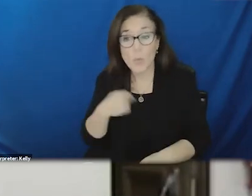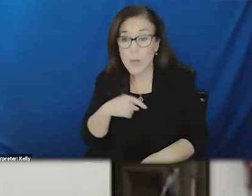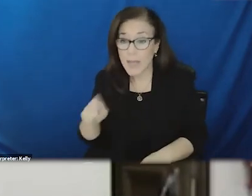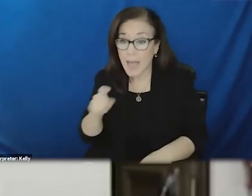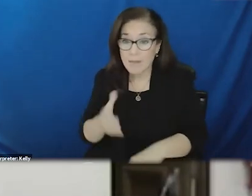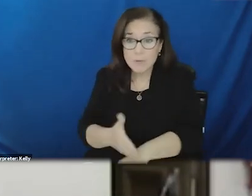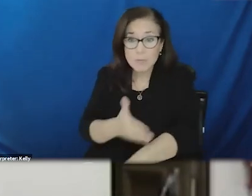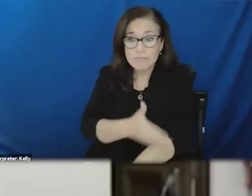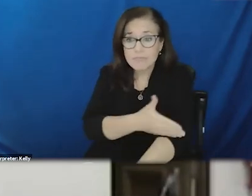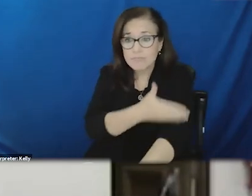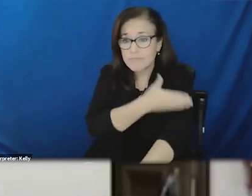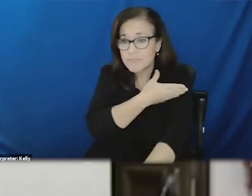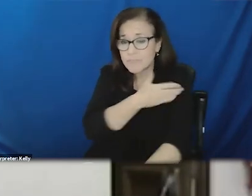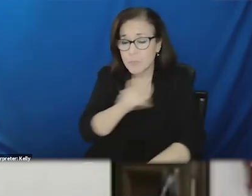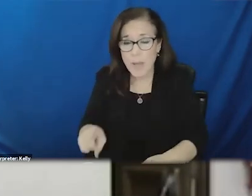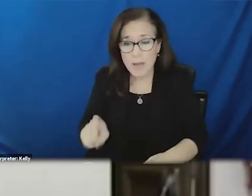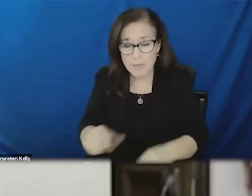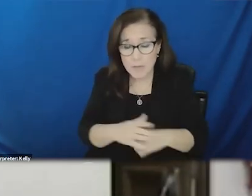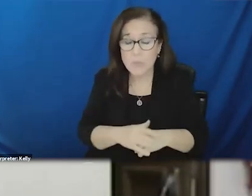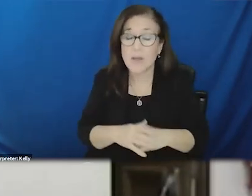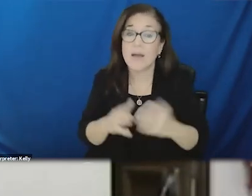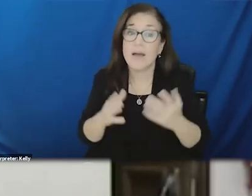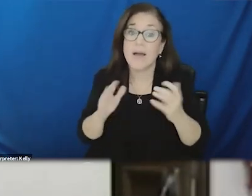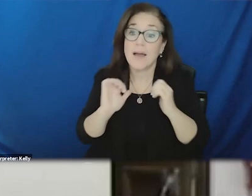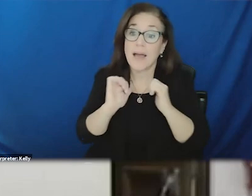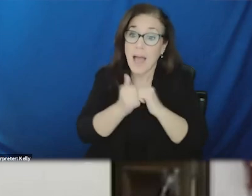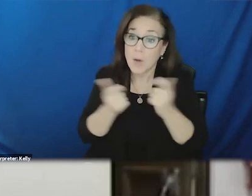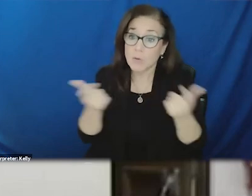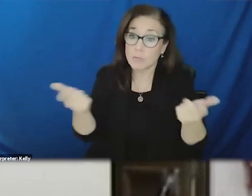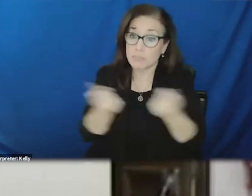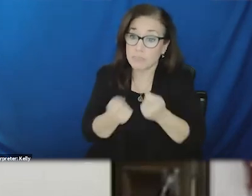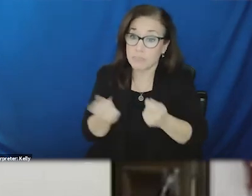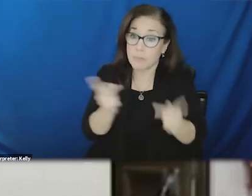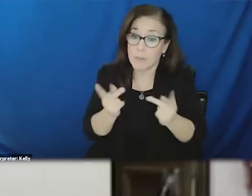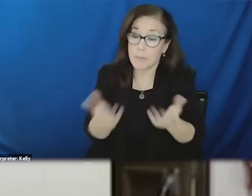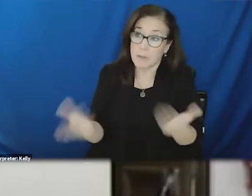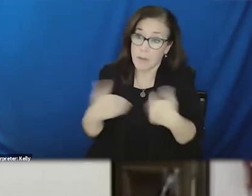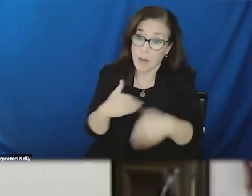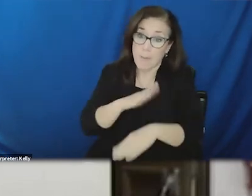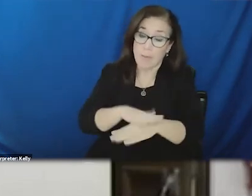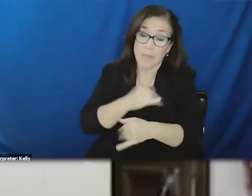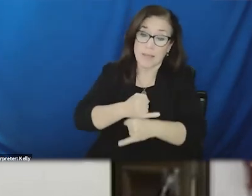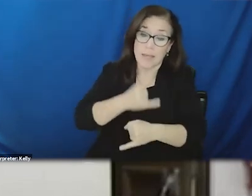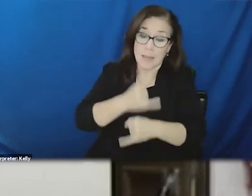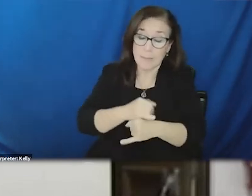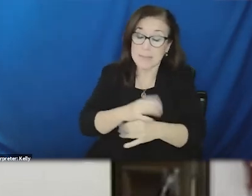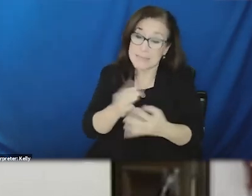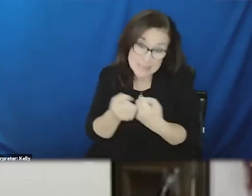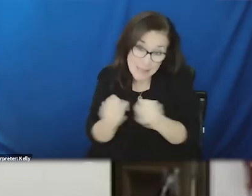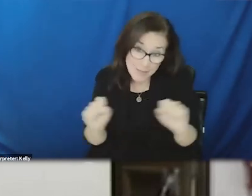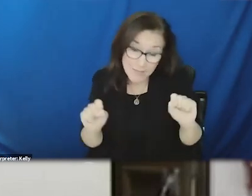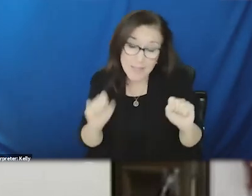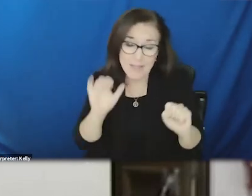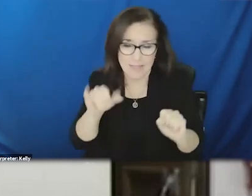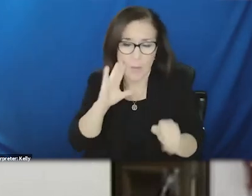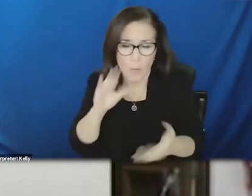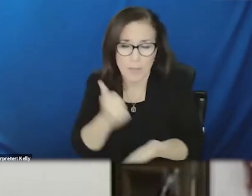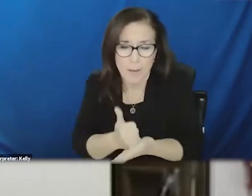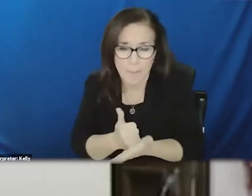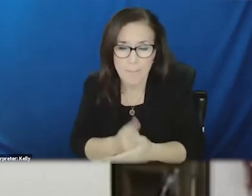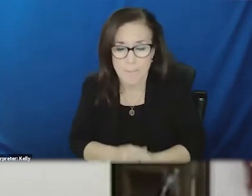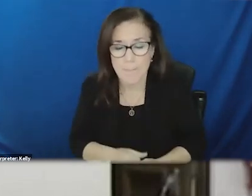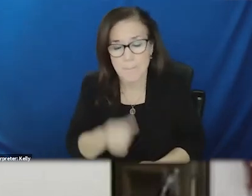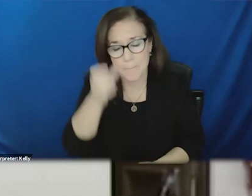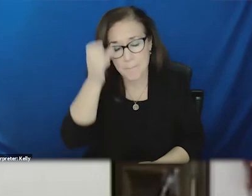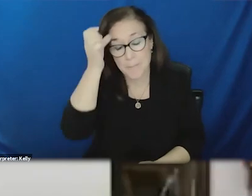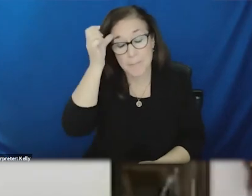and bringing folks to campus in a really safe way, I think, is going to help. We also know